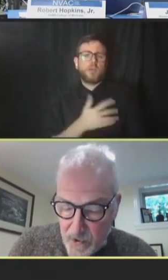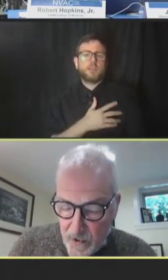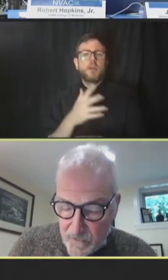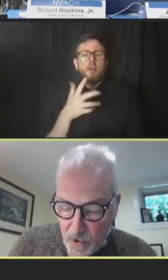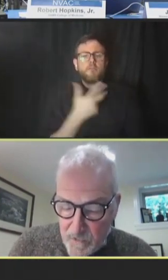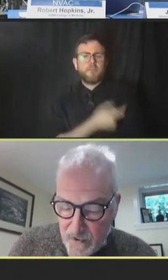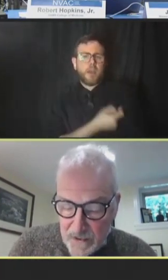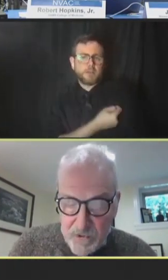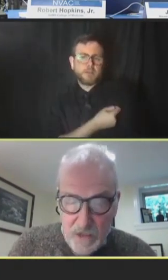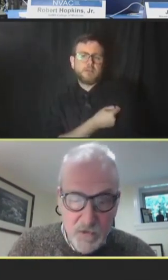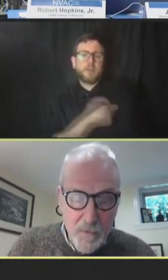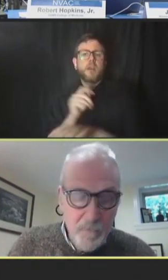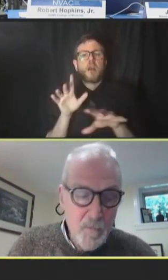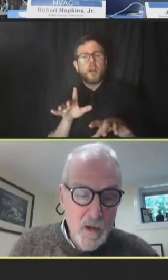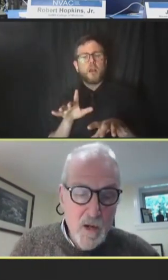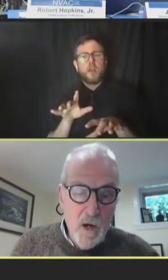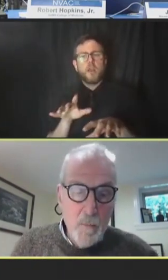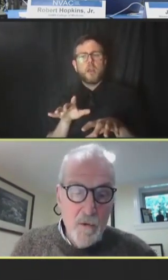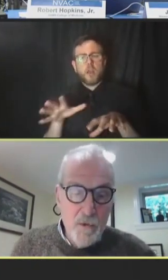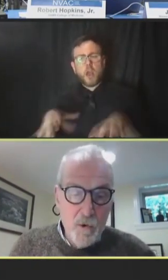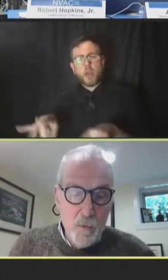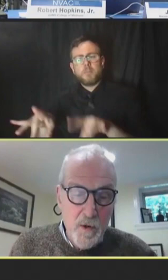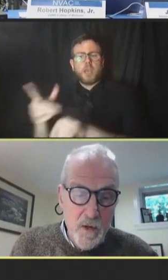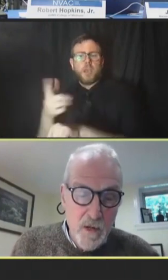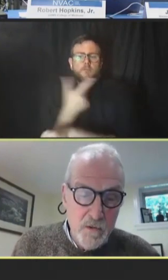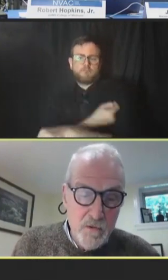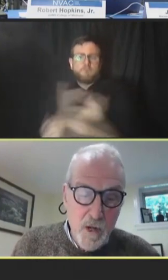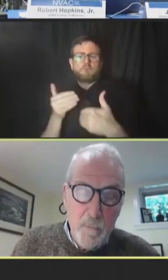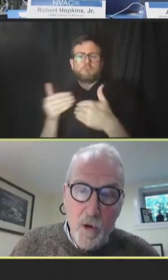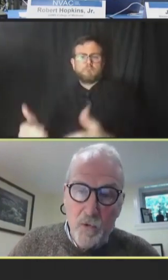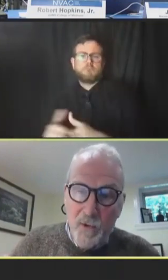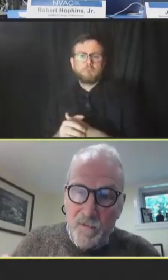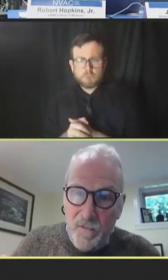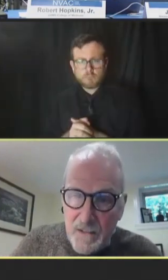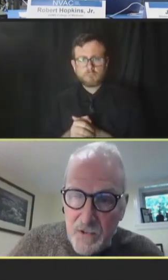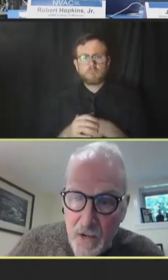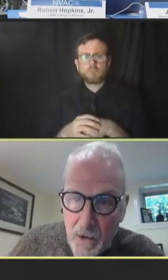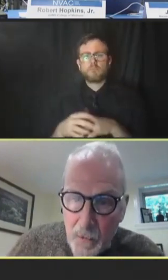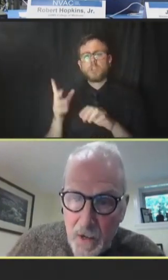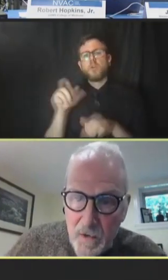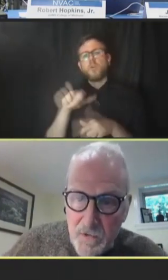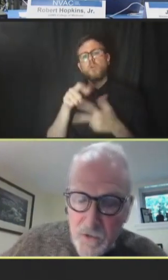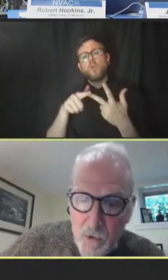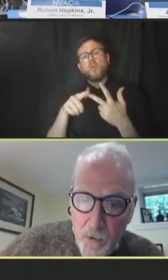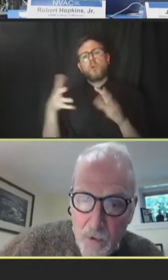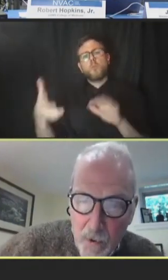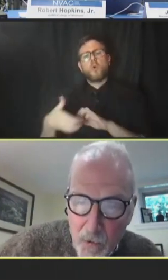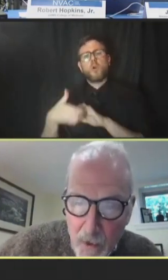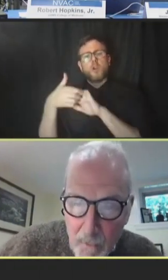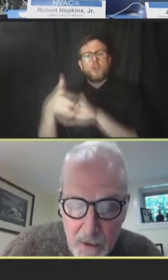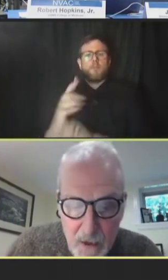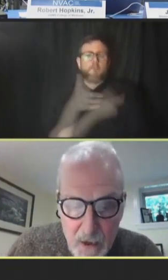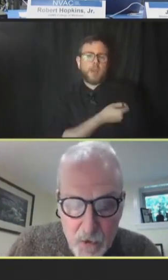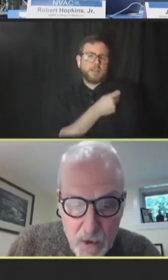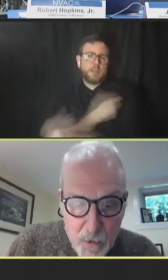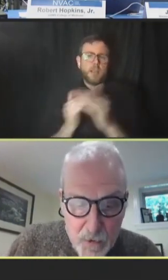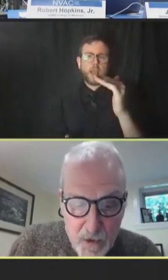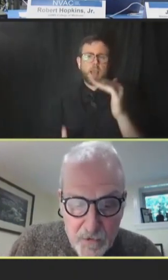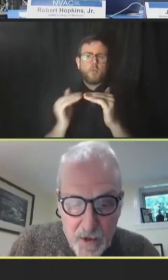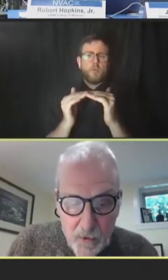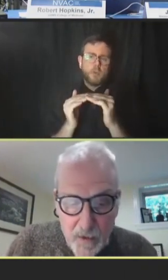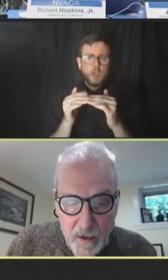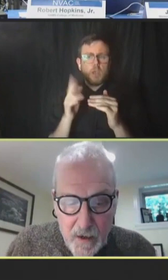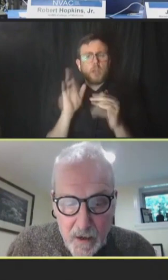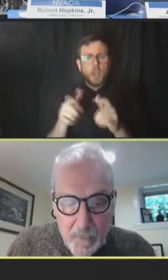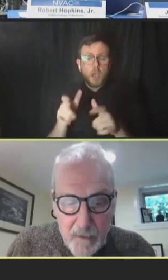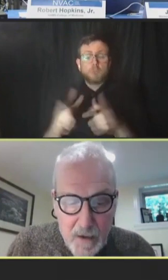particularly in the area of COVID vaccines. A third one is partnering for vaccine equity. This is a growing program trying to address